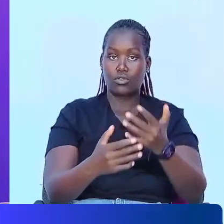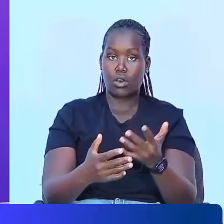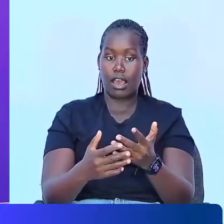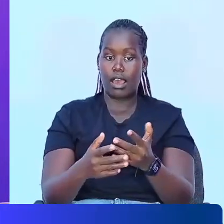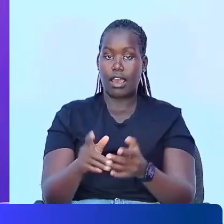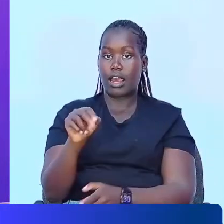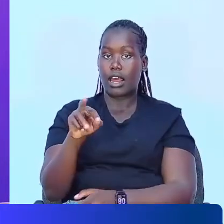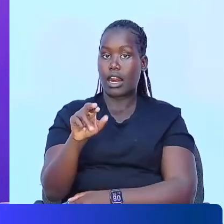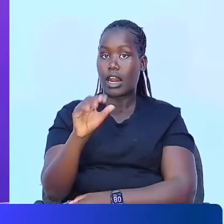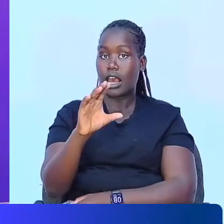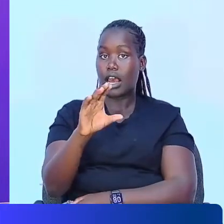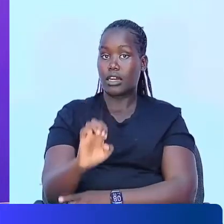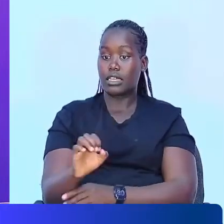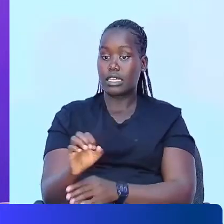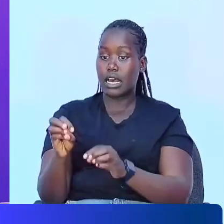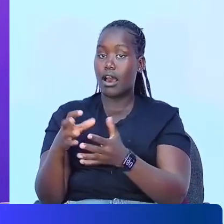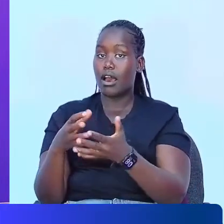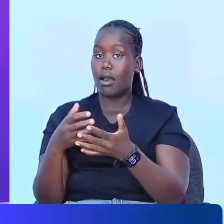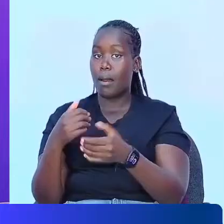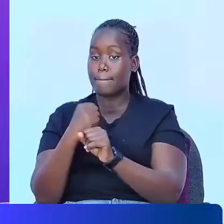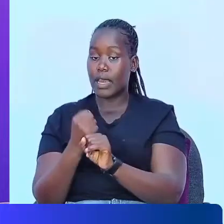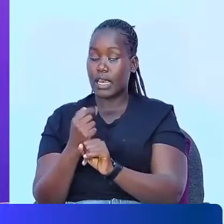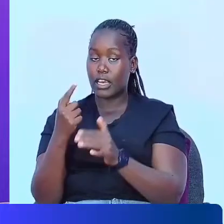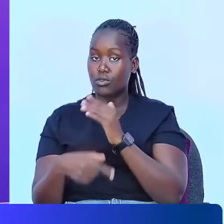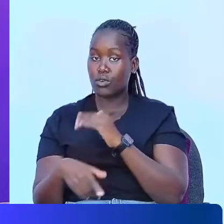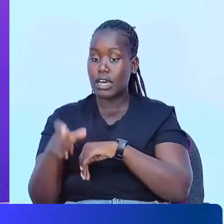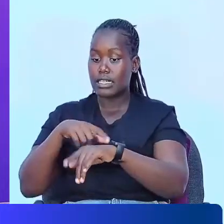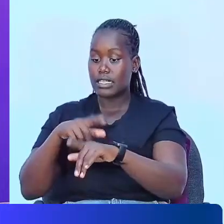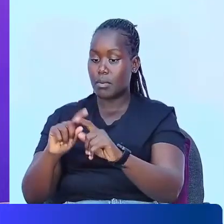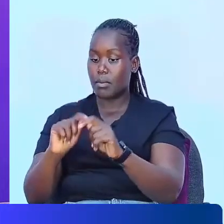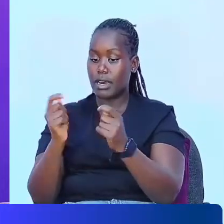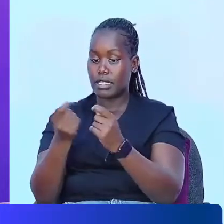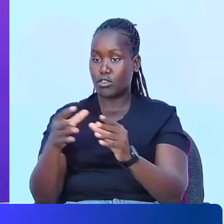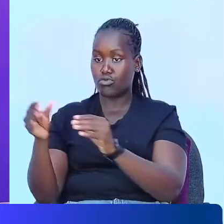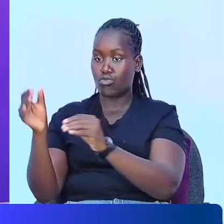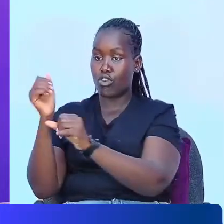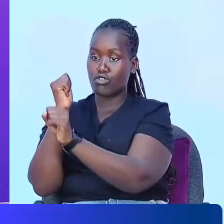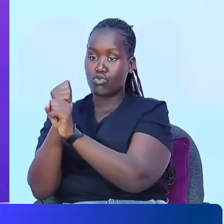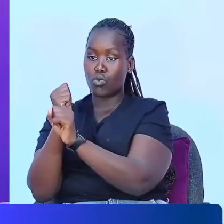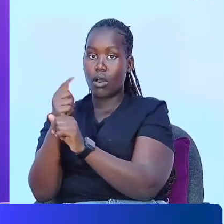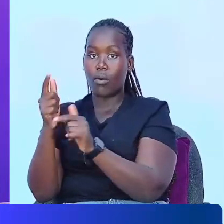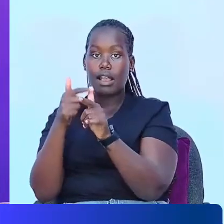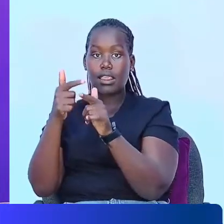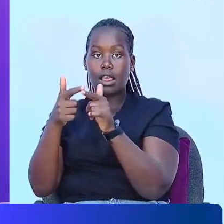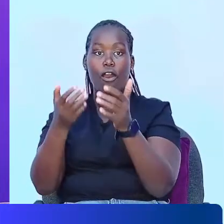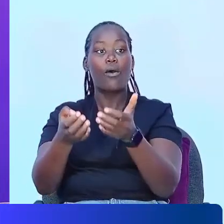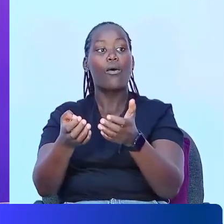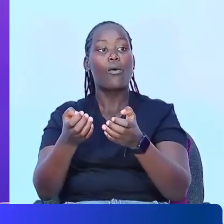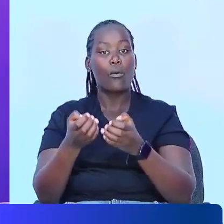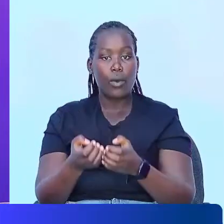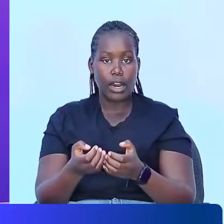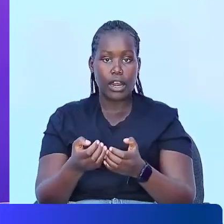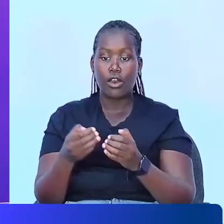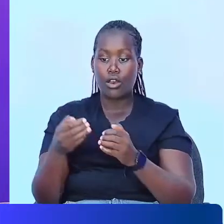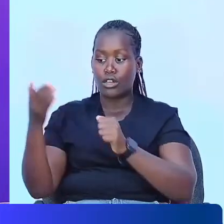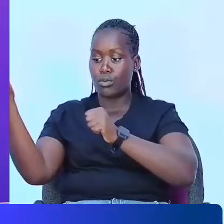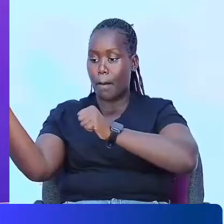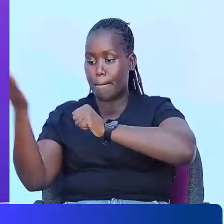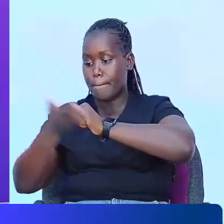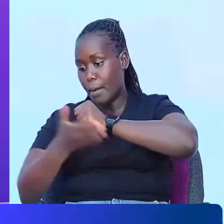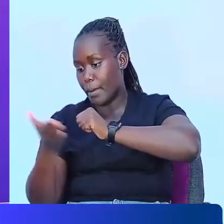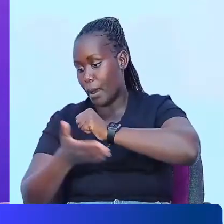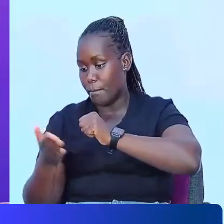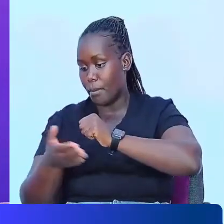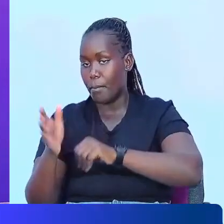maintenance. Trace maintenance is when a team is going to work, and then we need to cut trees under the line, under